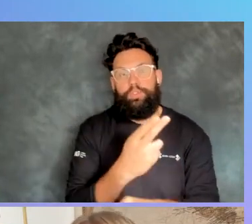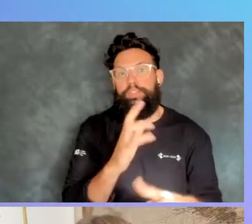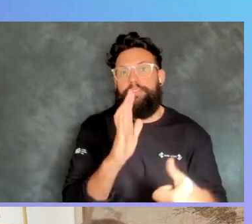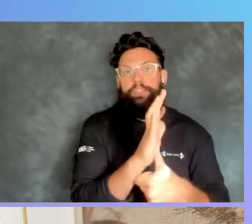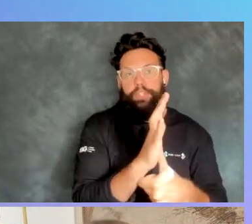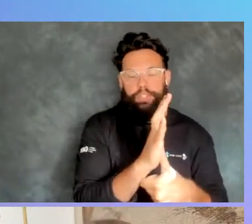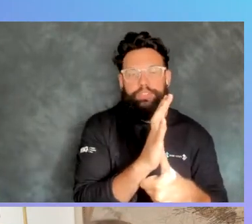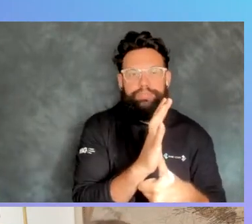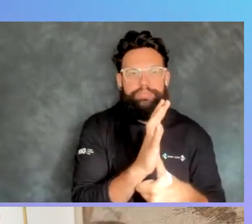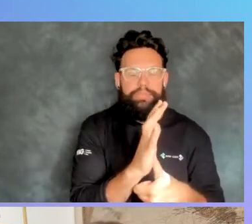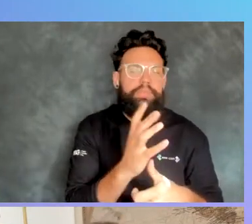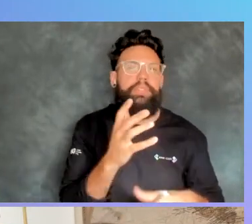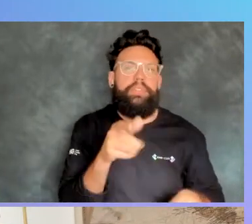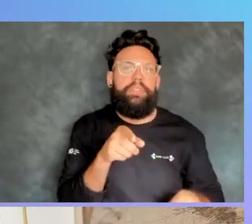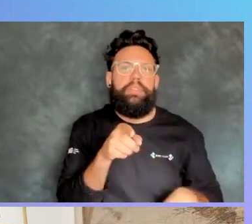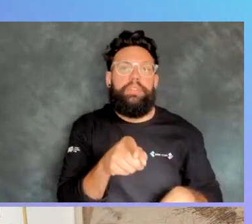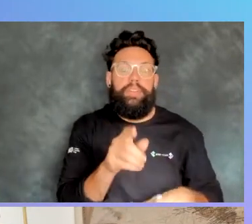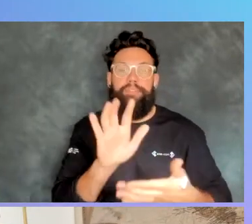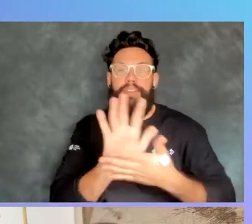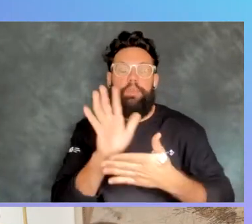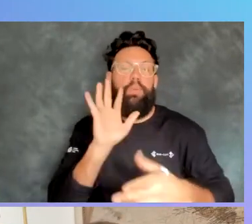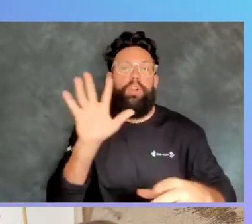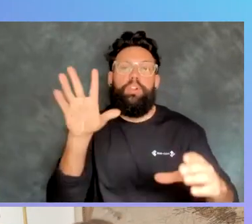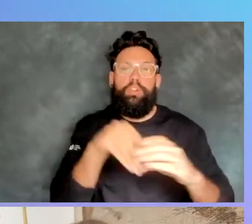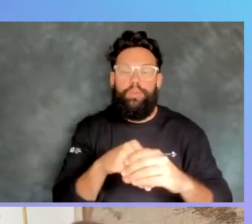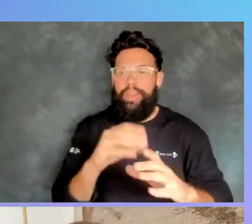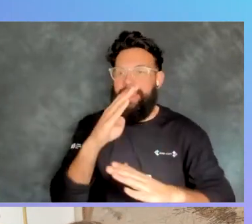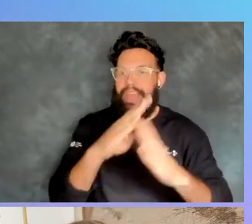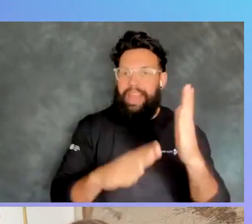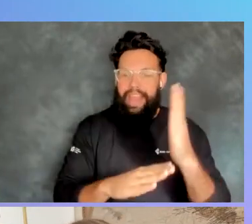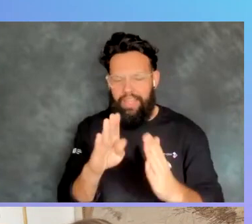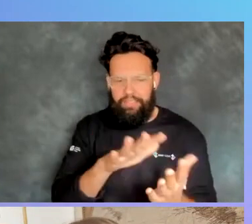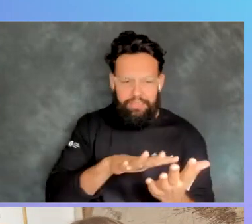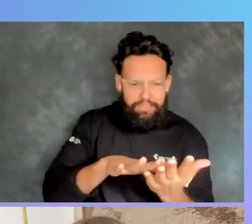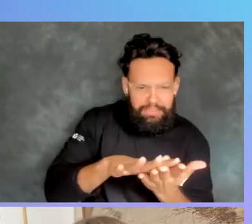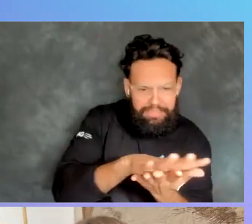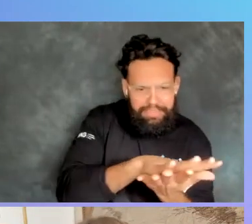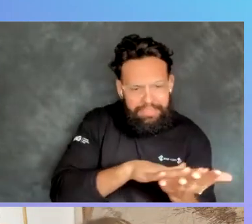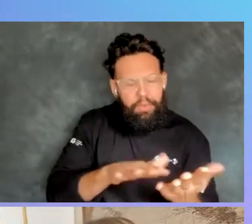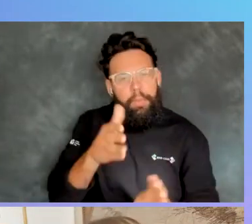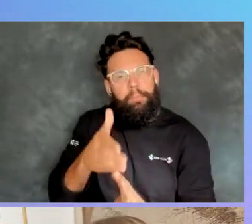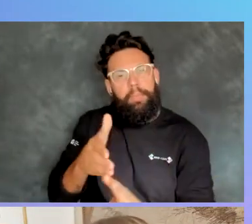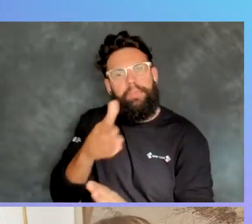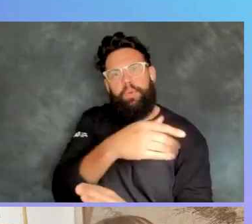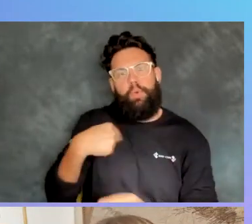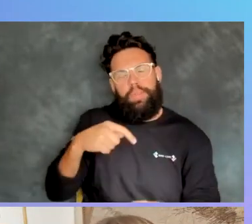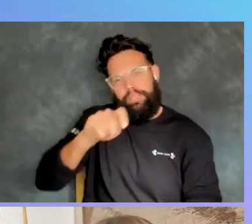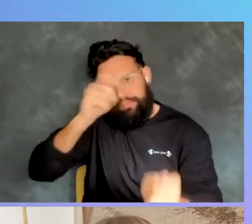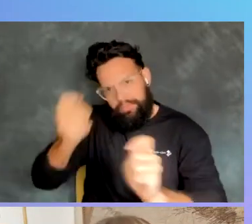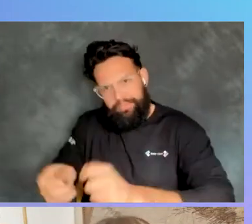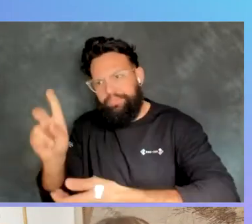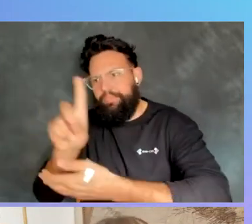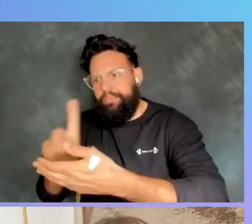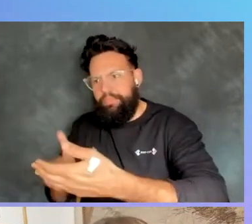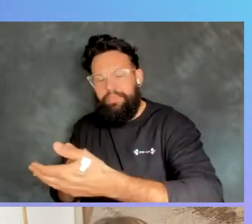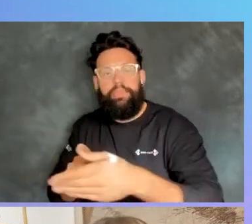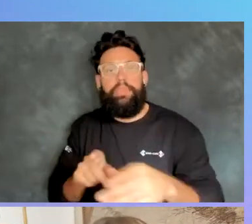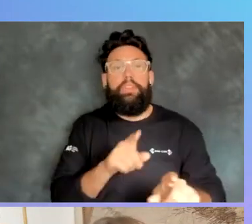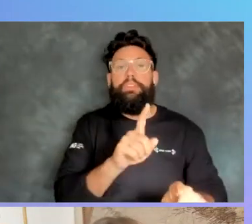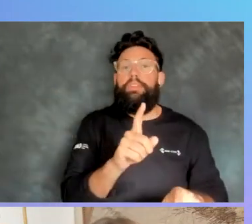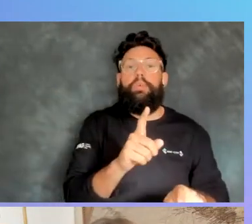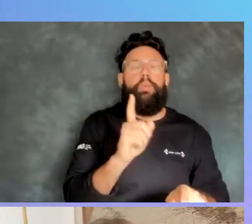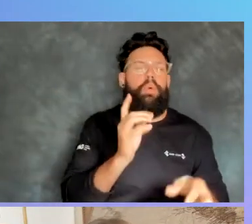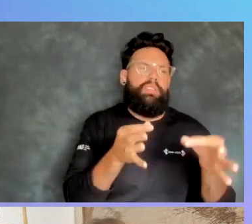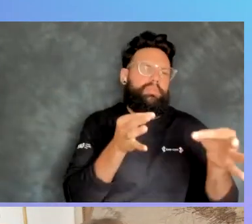going to be close-up of hands exploring the tactile schematic before the redesign, while the participant describes what they're feeling as they